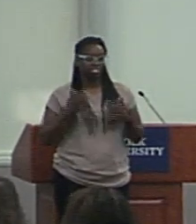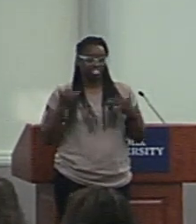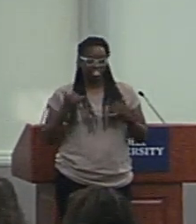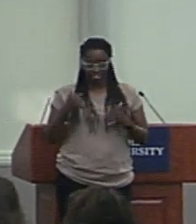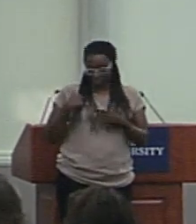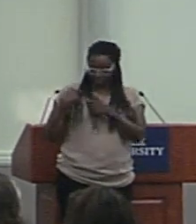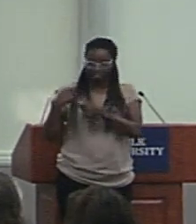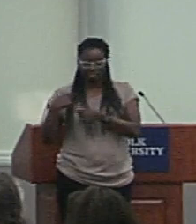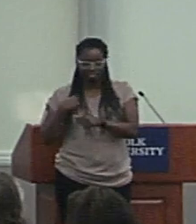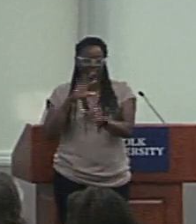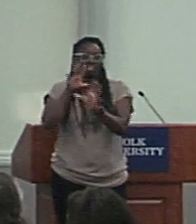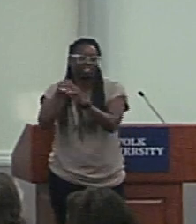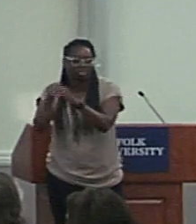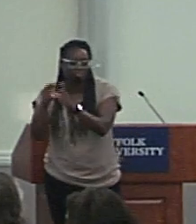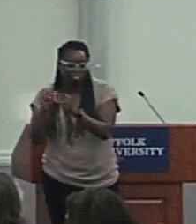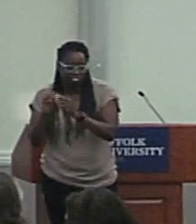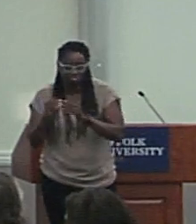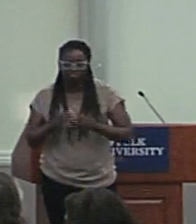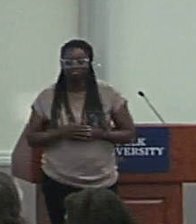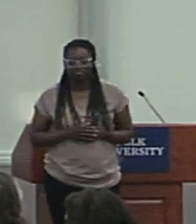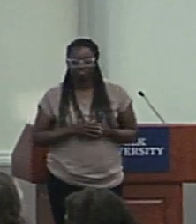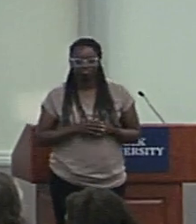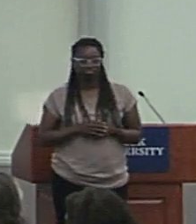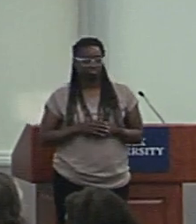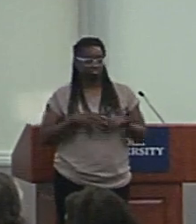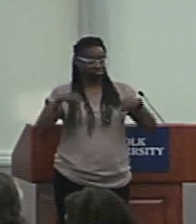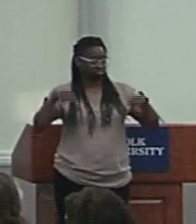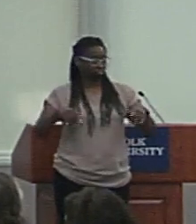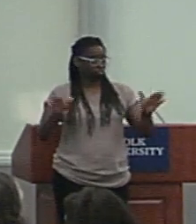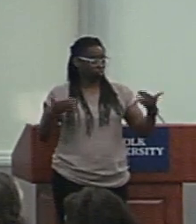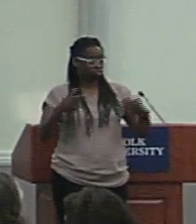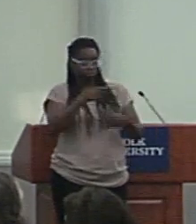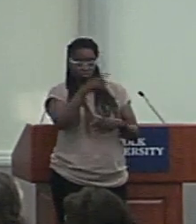Great. Any other questions in the room?